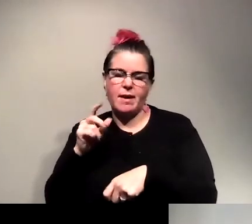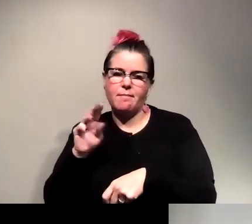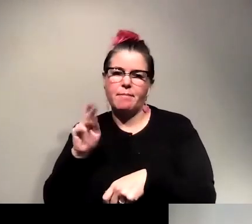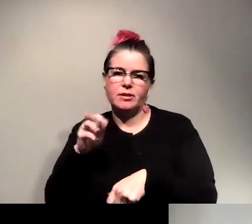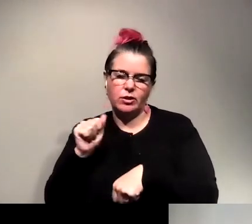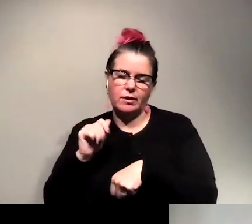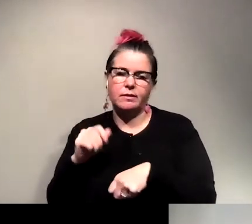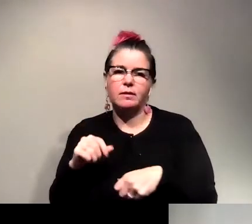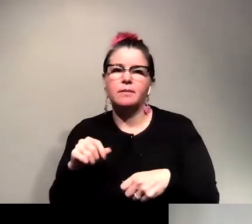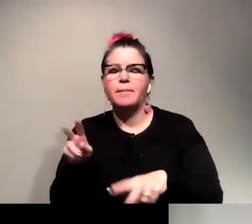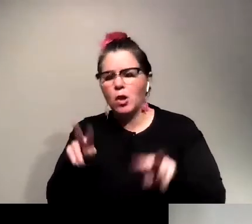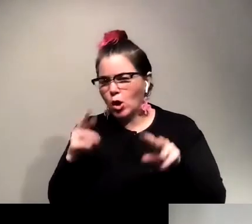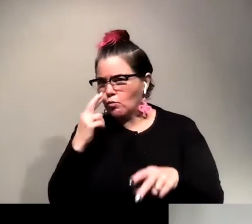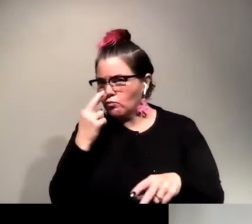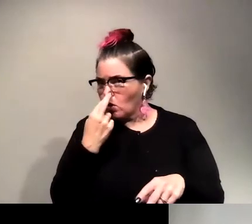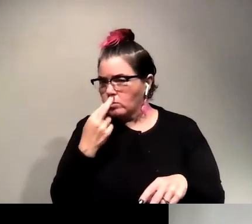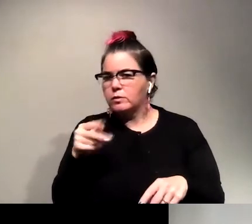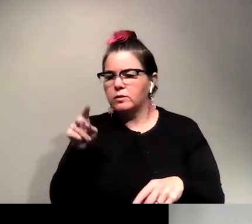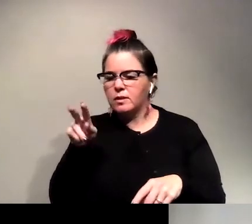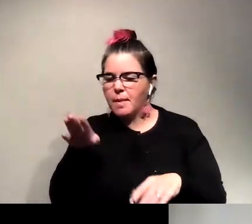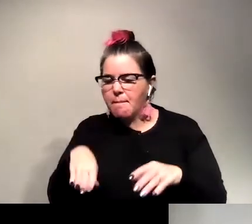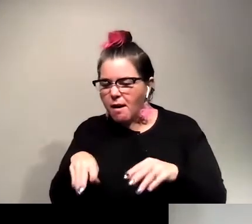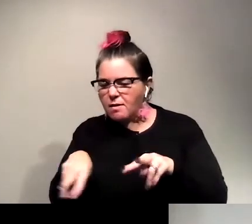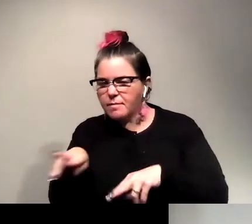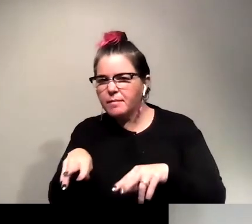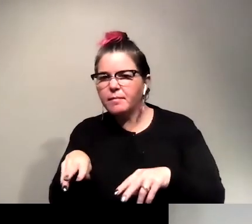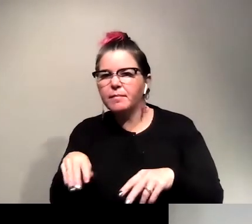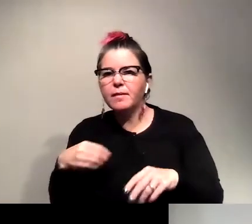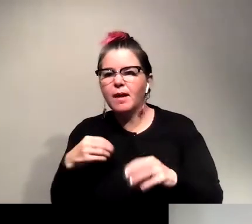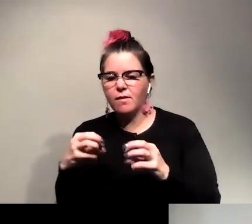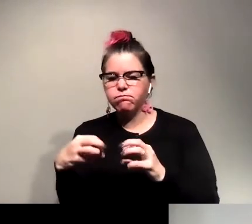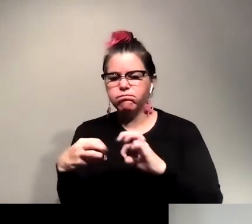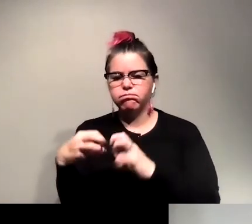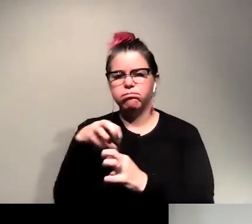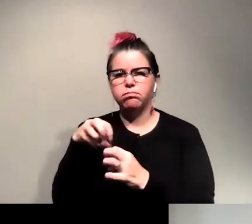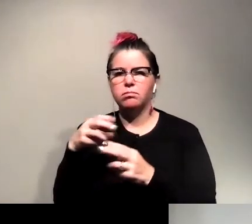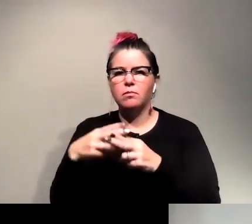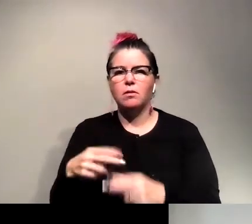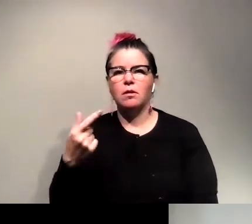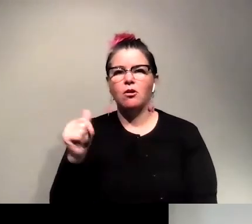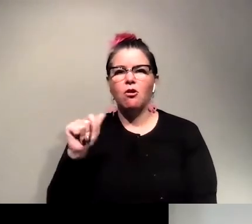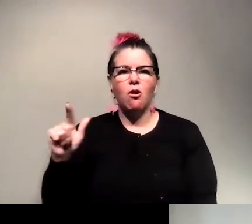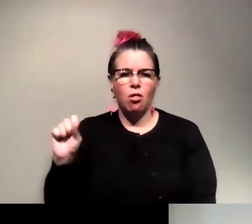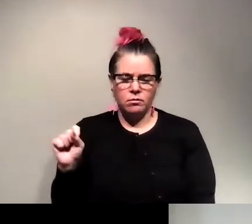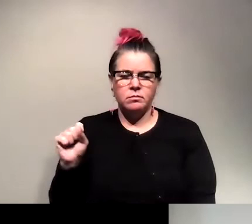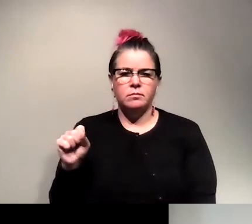the base of roses, you might have seen some, like, bulby structures. Those are called galls.